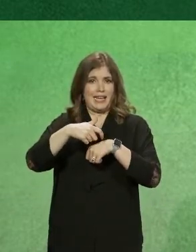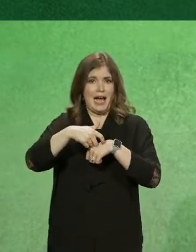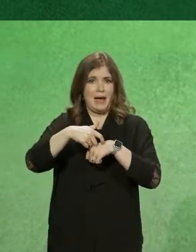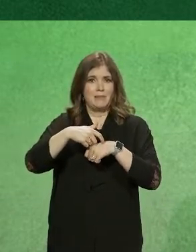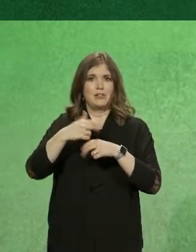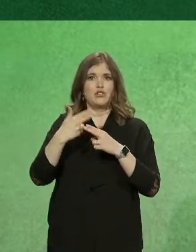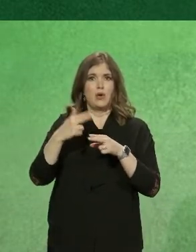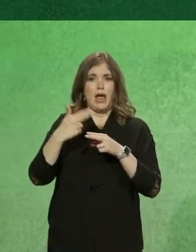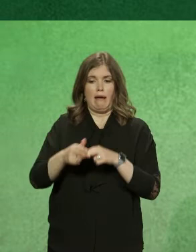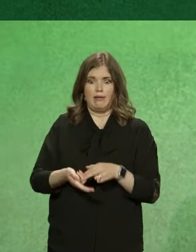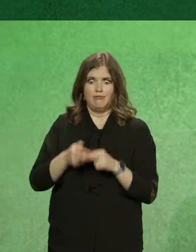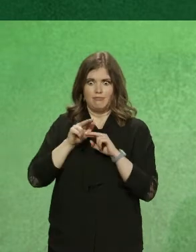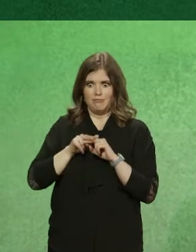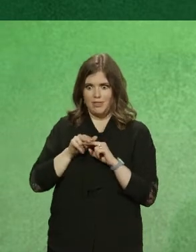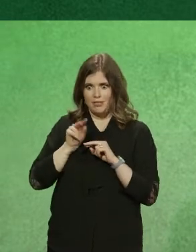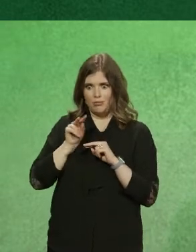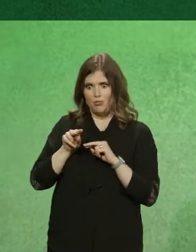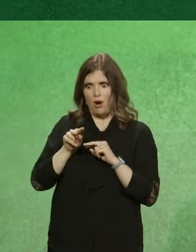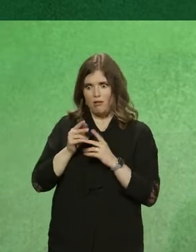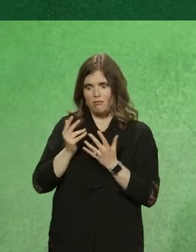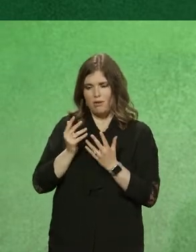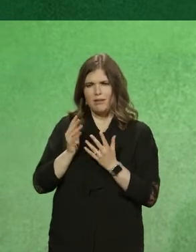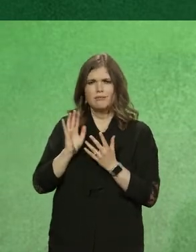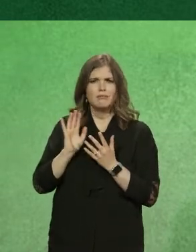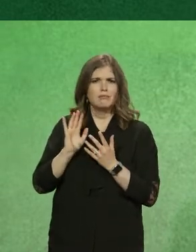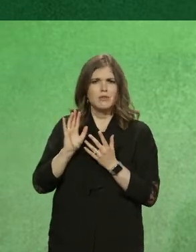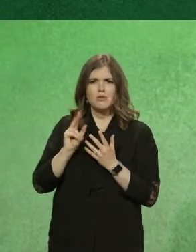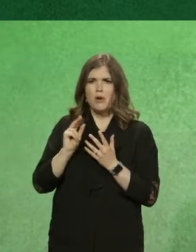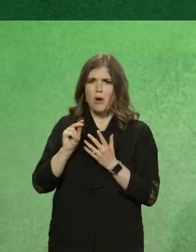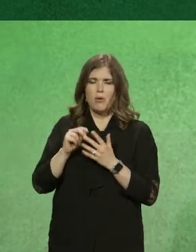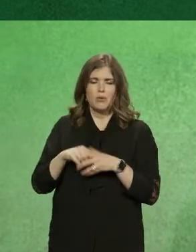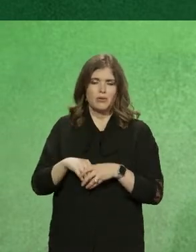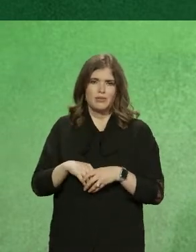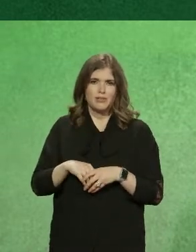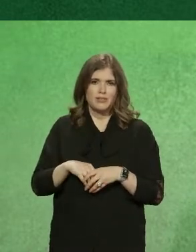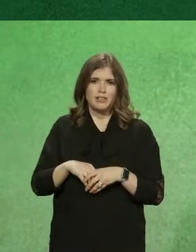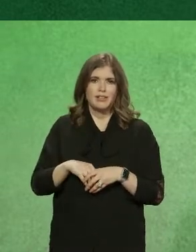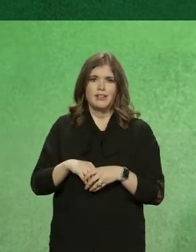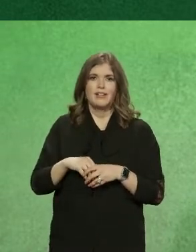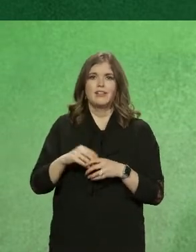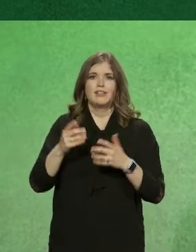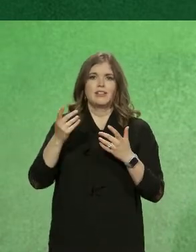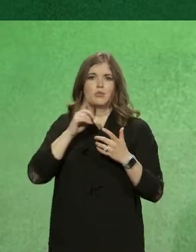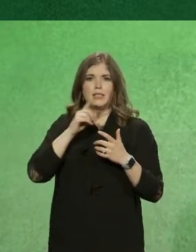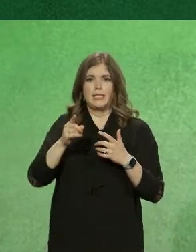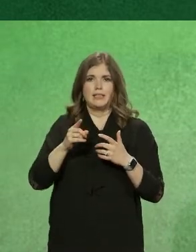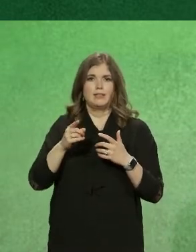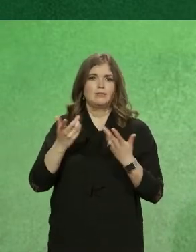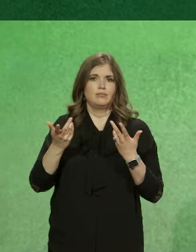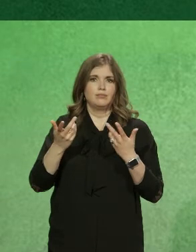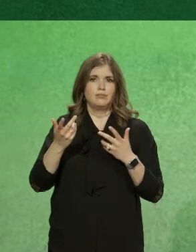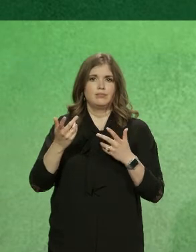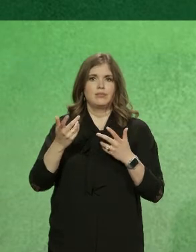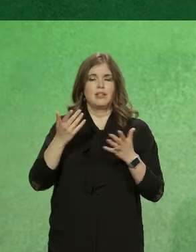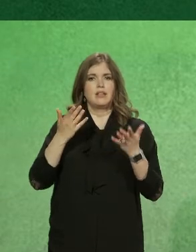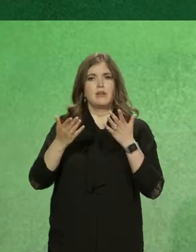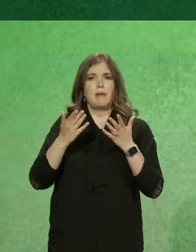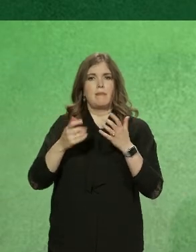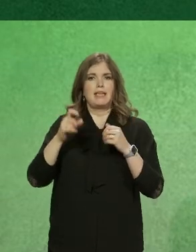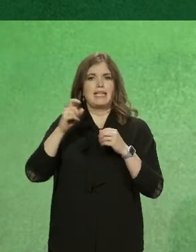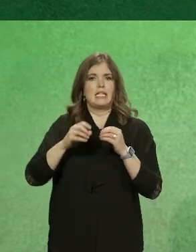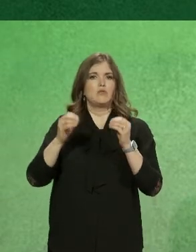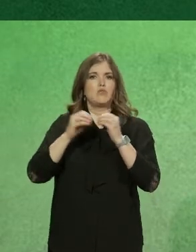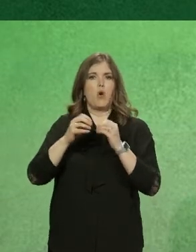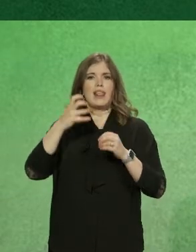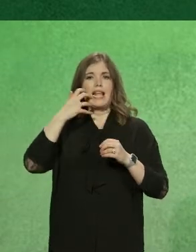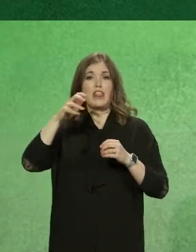an egg, because probably we are looking at meals that are even that need a bit more thermal